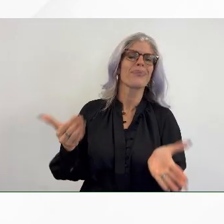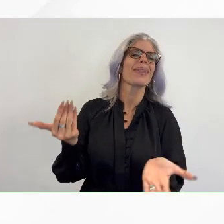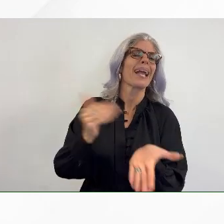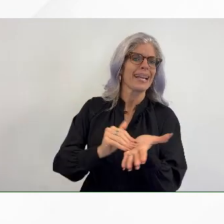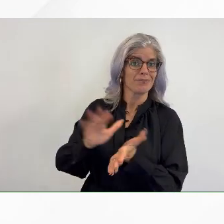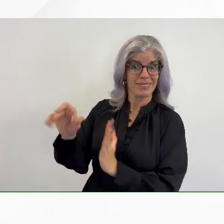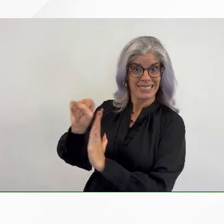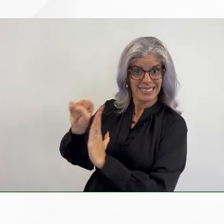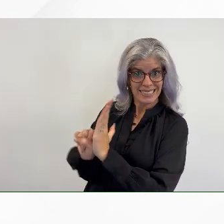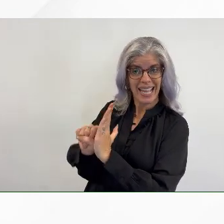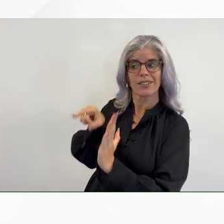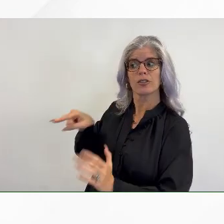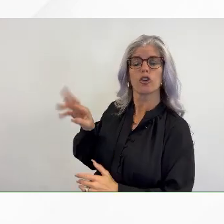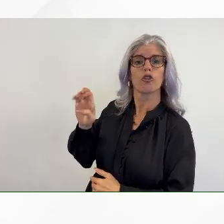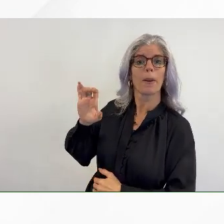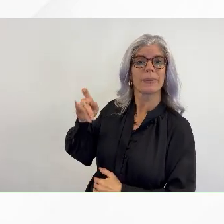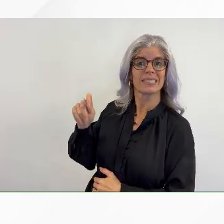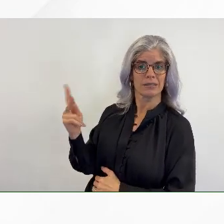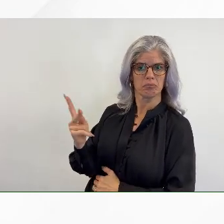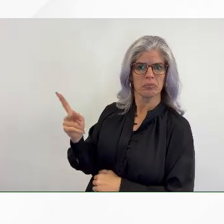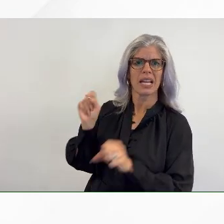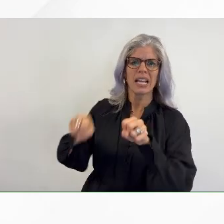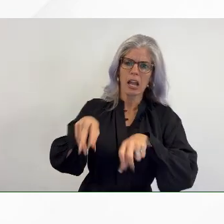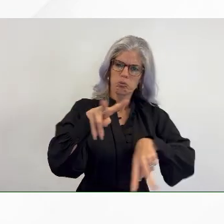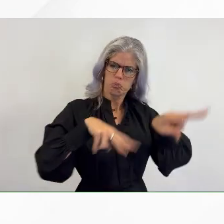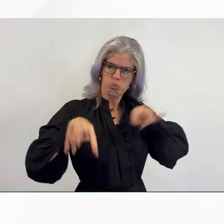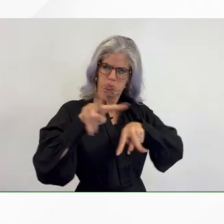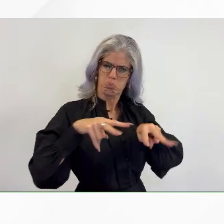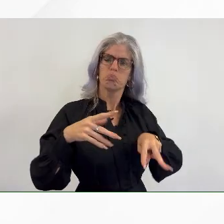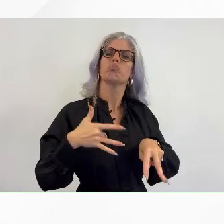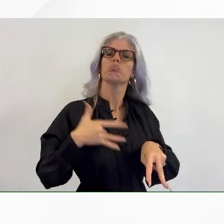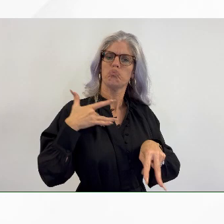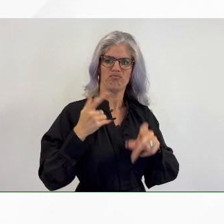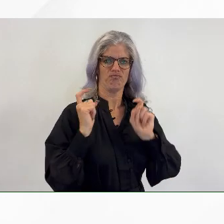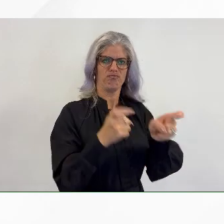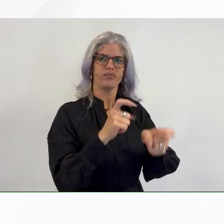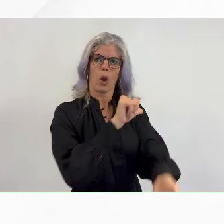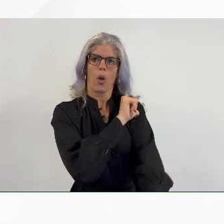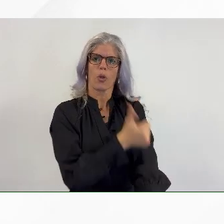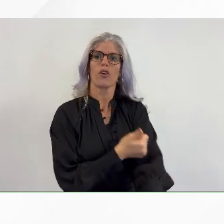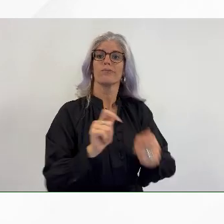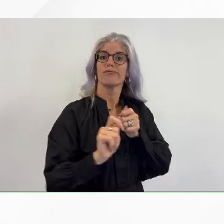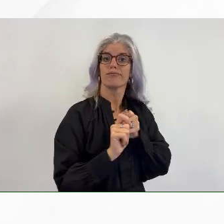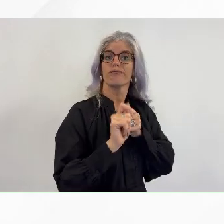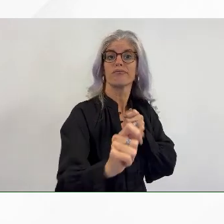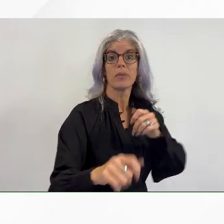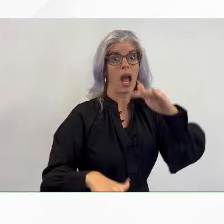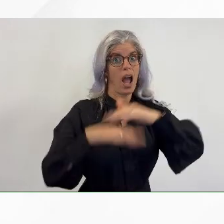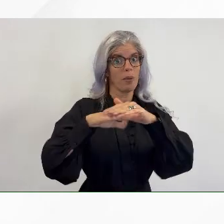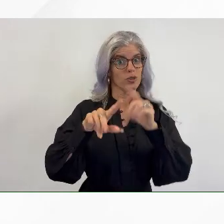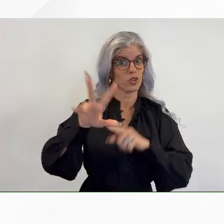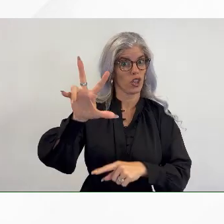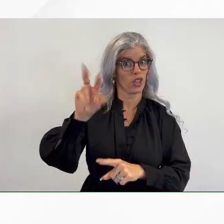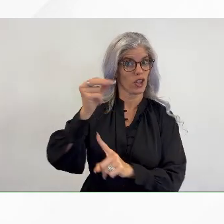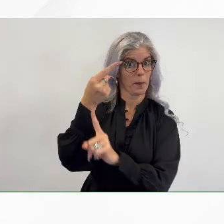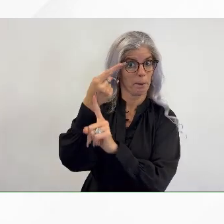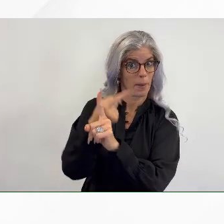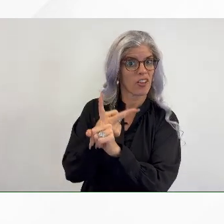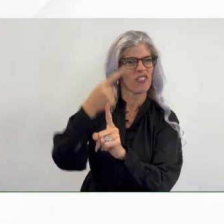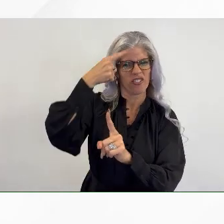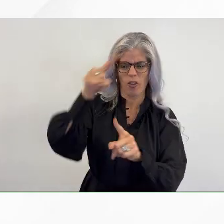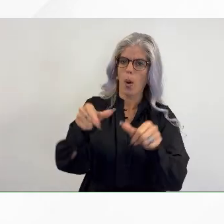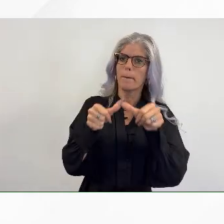may be eligible for permanent work assistance. You can stay up to date on if and when your county is declared eligible by checking